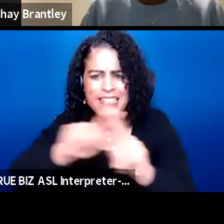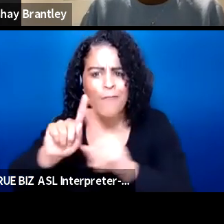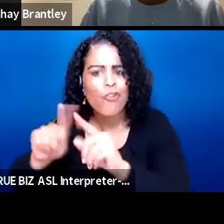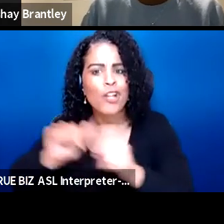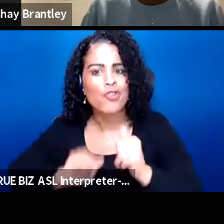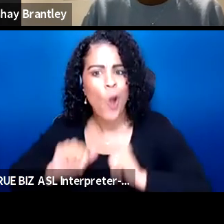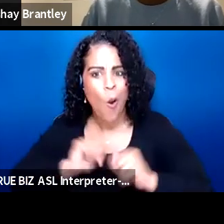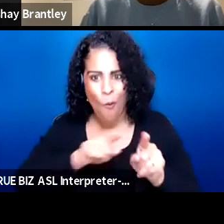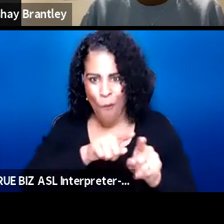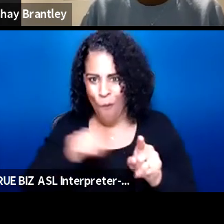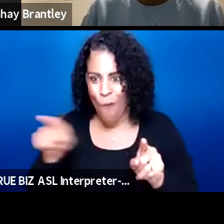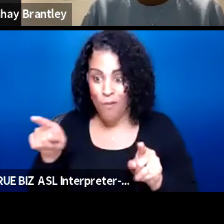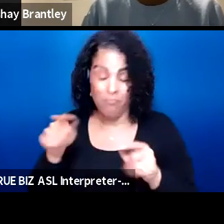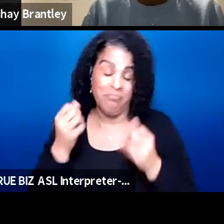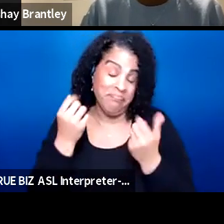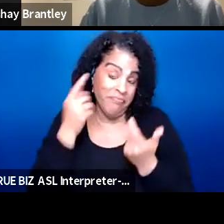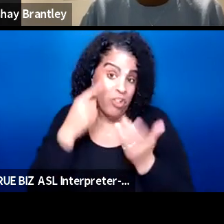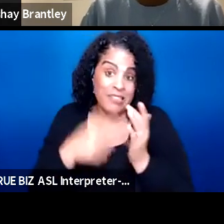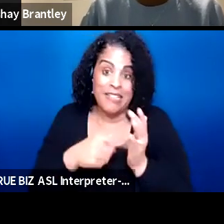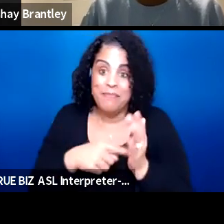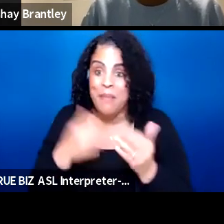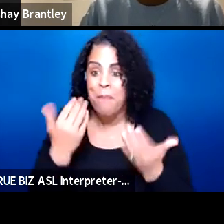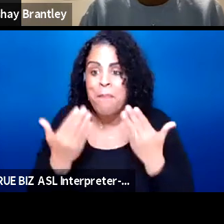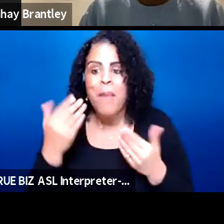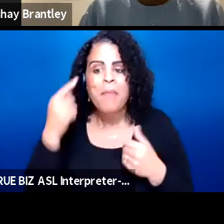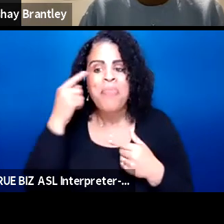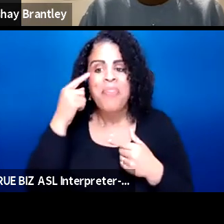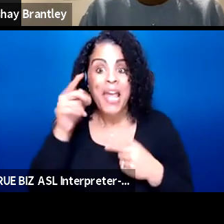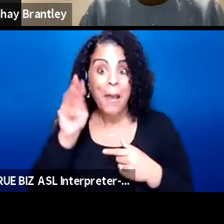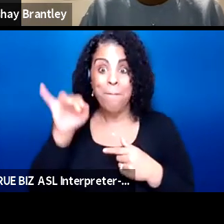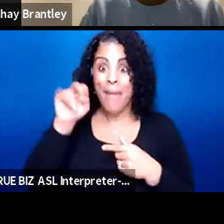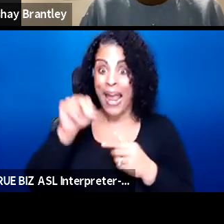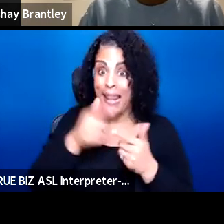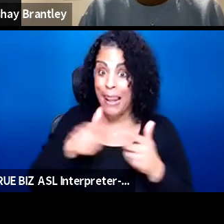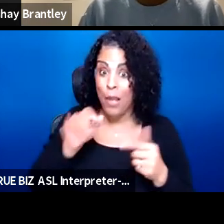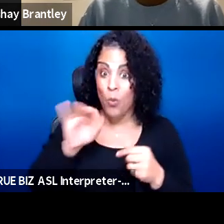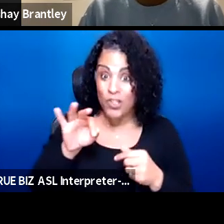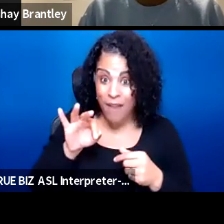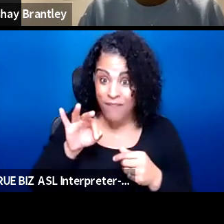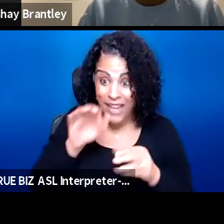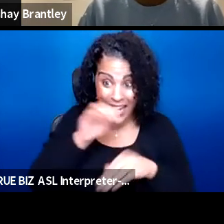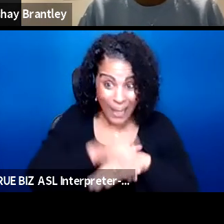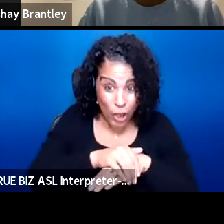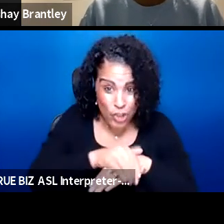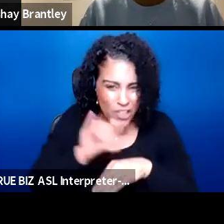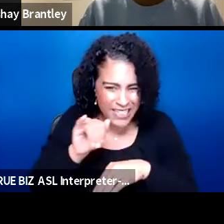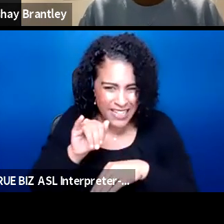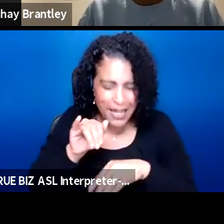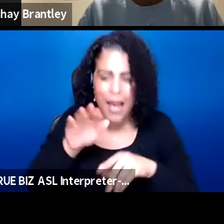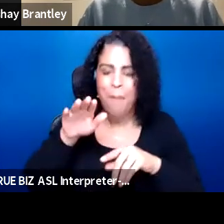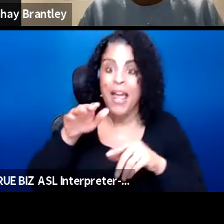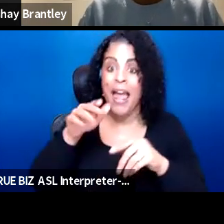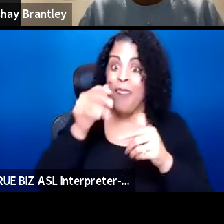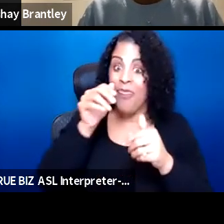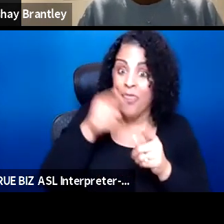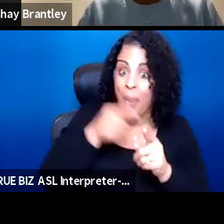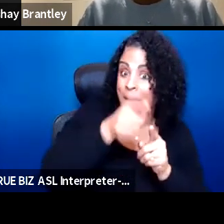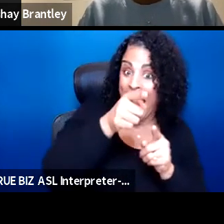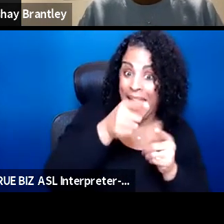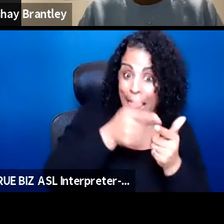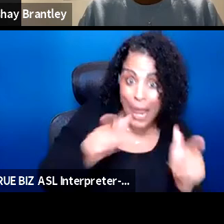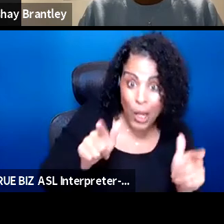end of the day too, like for instance, a lot of people think that the main language of America is English. America does not have an official language, people. Mm-hmm. And